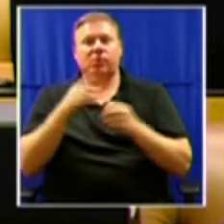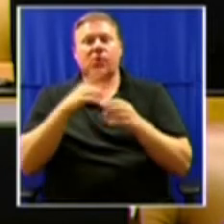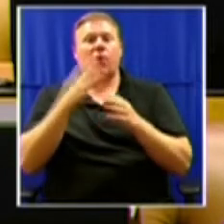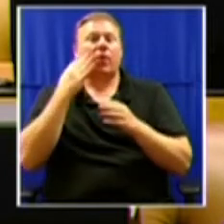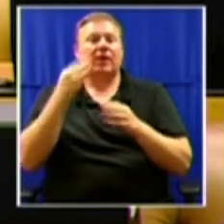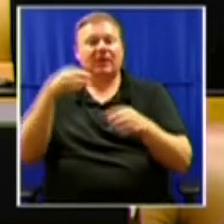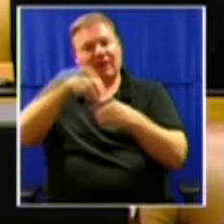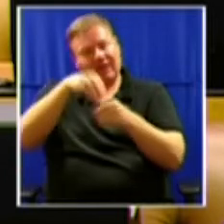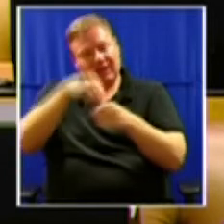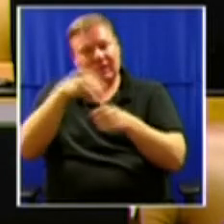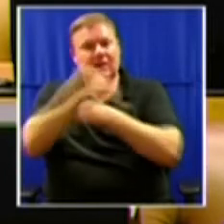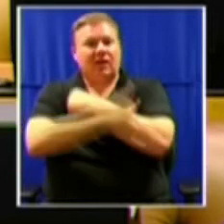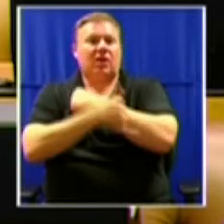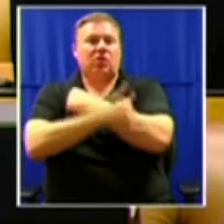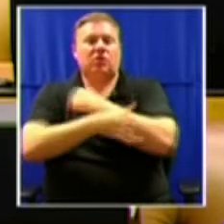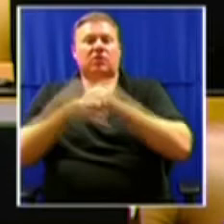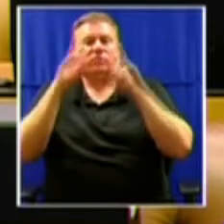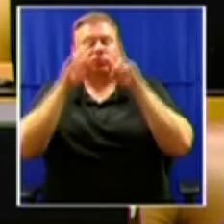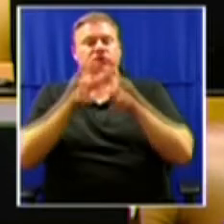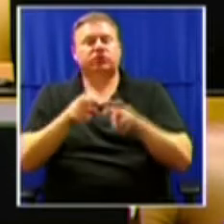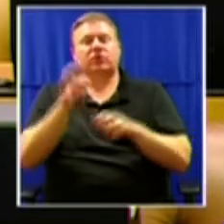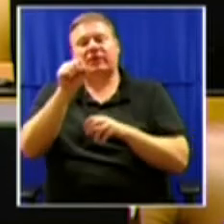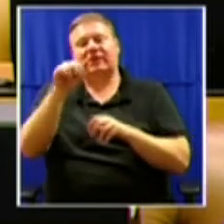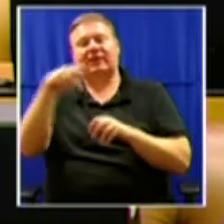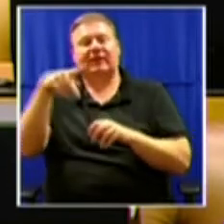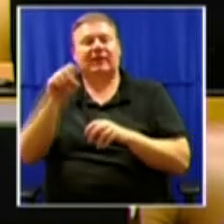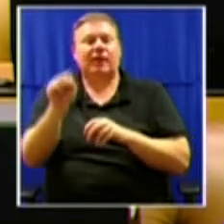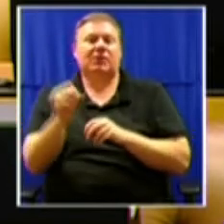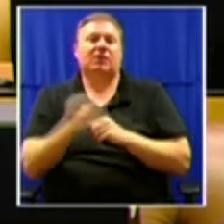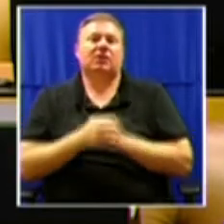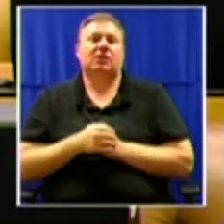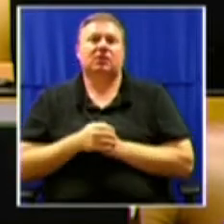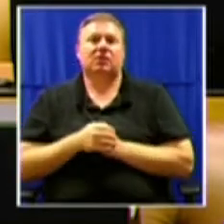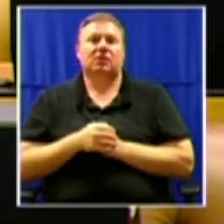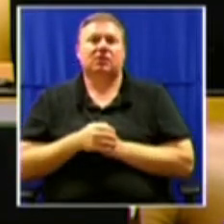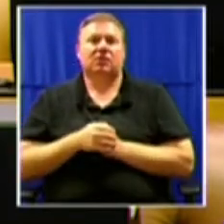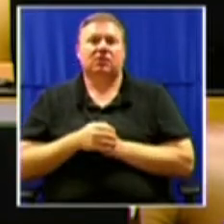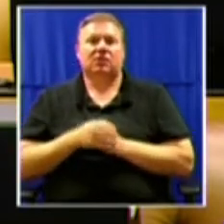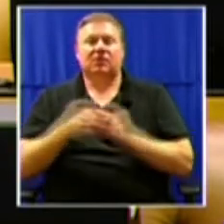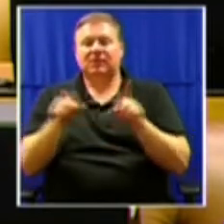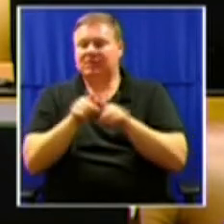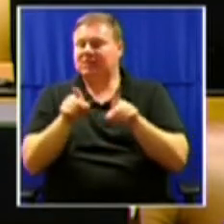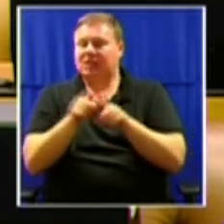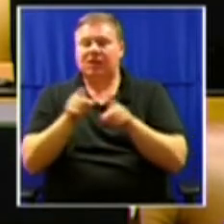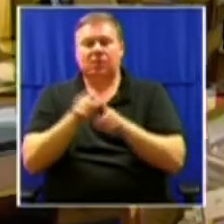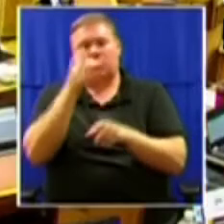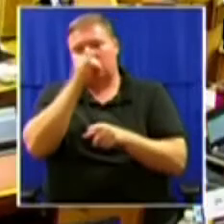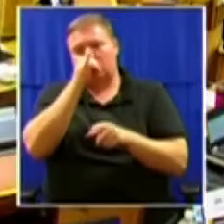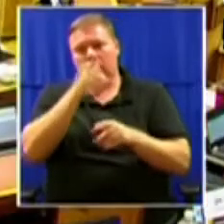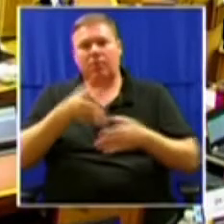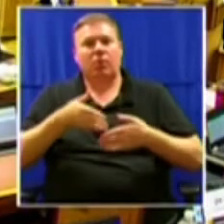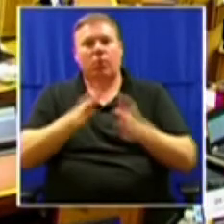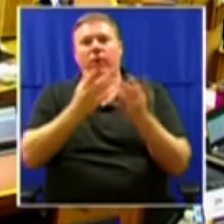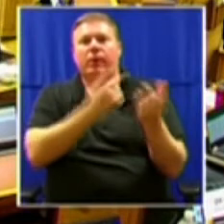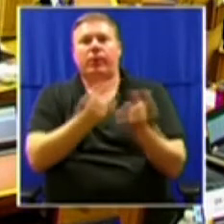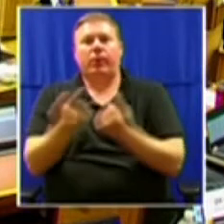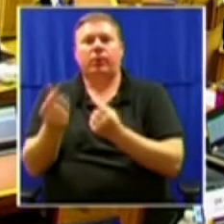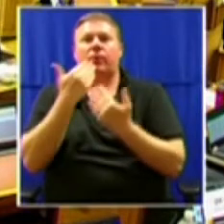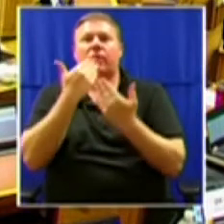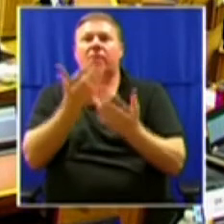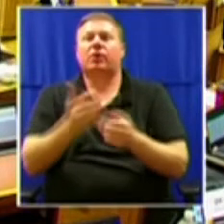are investigated by the South African police and follow the ordinary criminal ways. Thank you very much. Thank you, Honourable